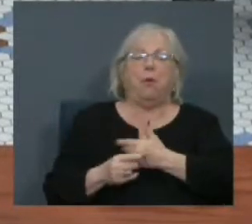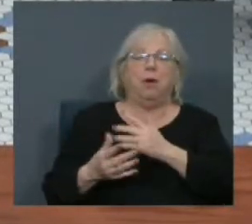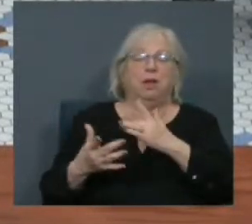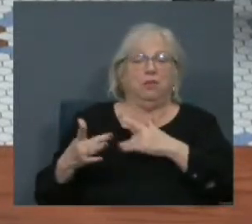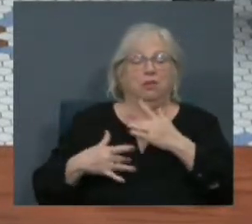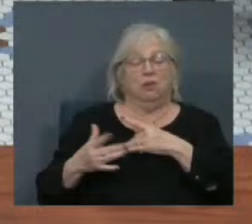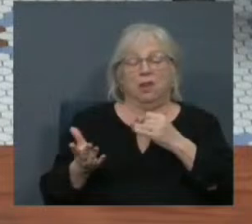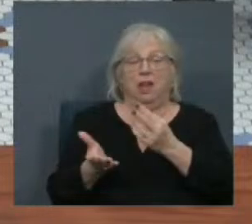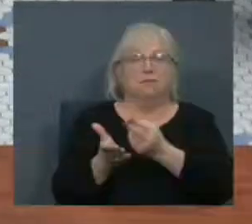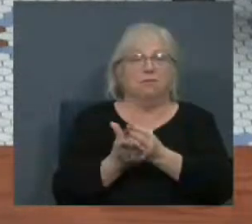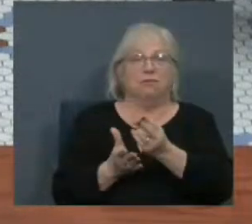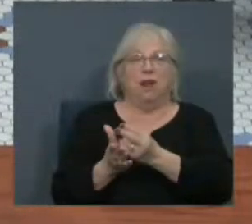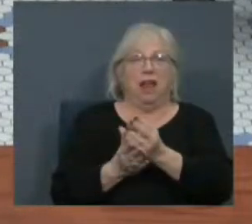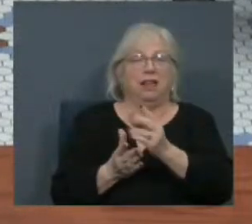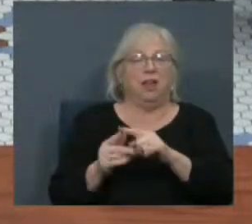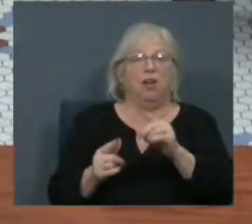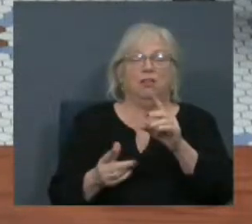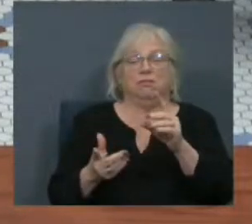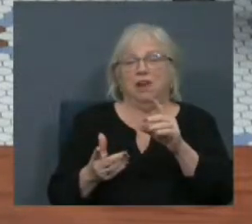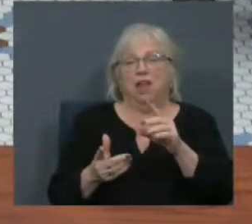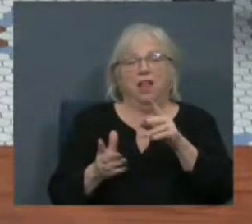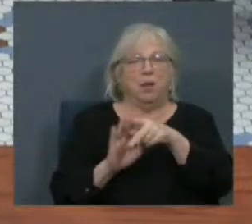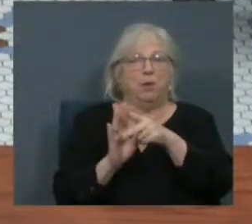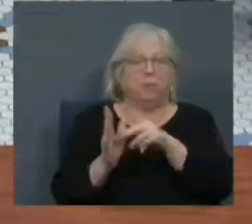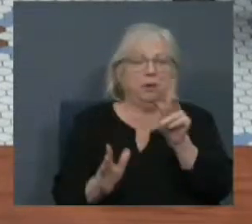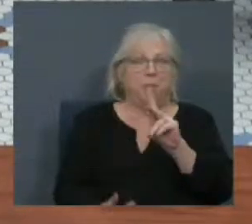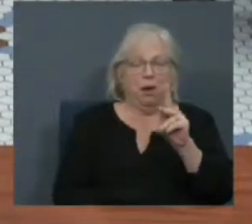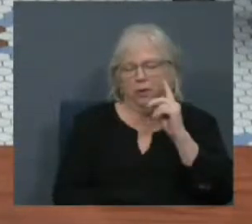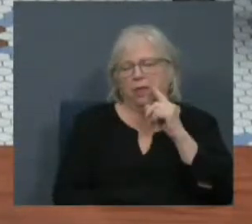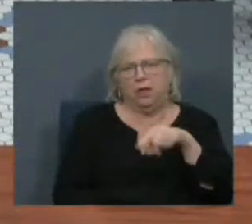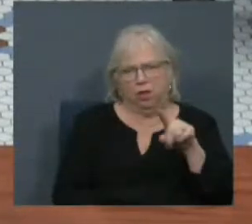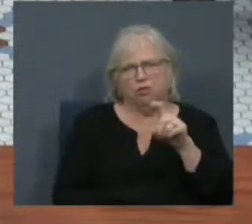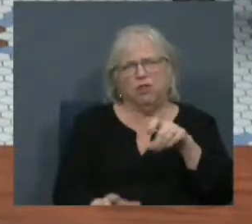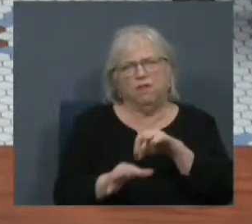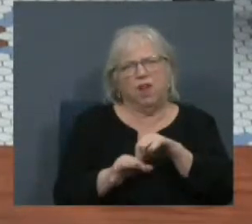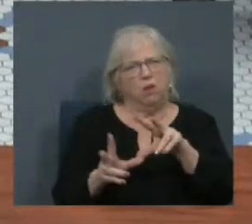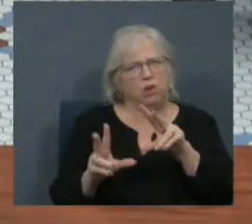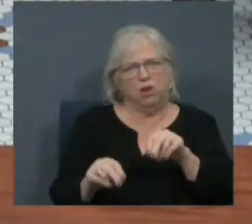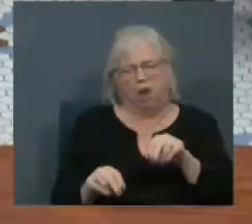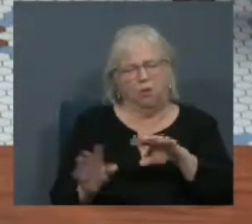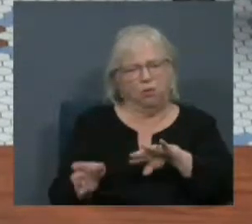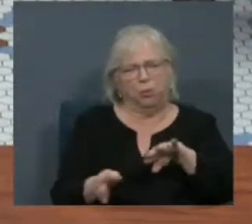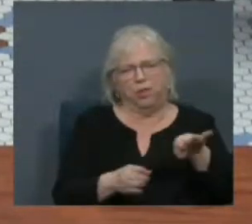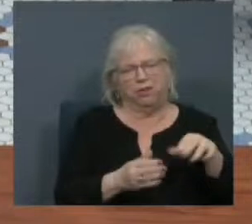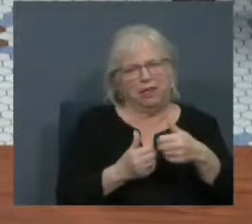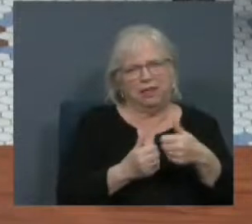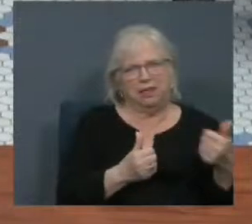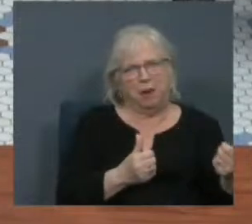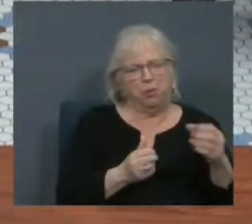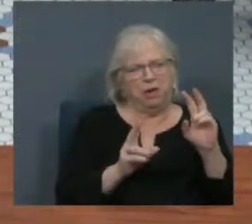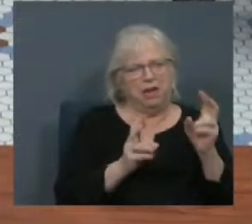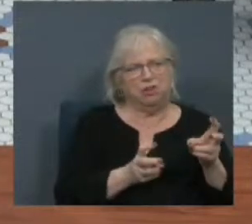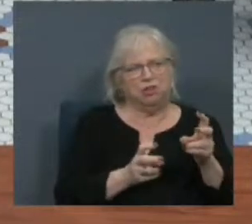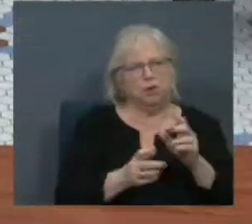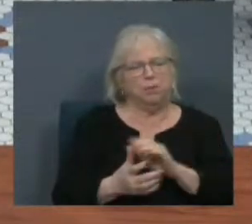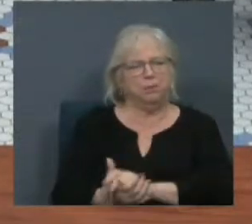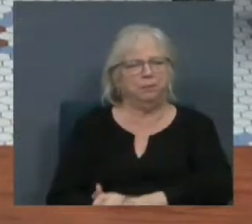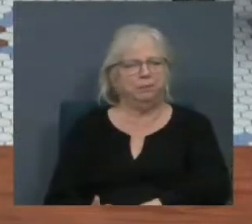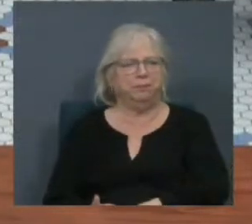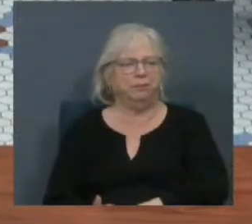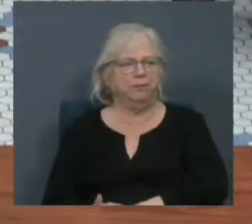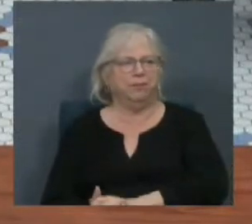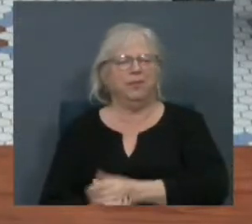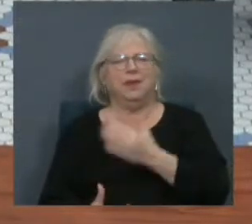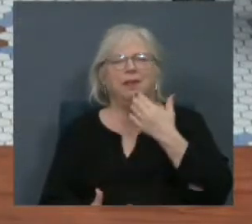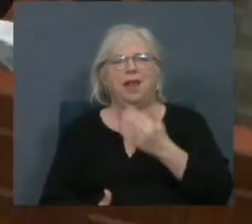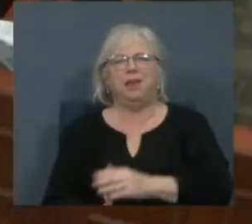on the principle of democracy, I really think y'all should vote no on this and just put this as a completely separate issue than everything else that it's bundled in with.